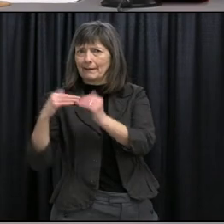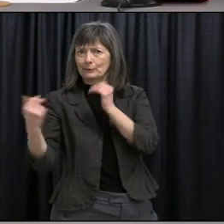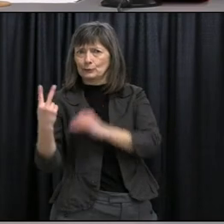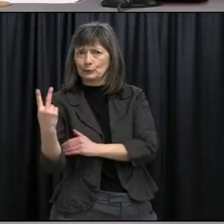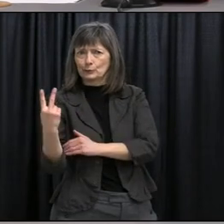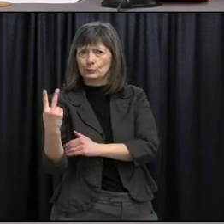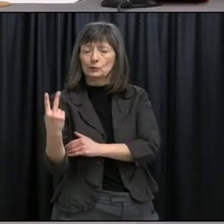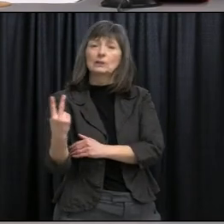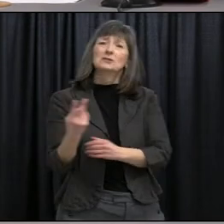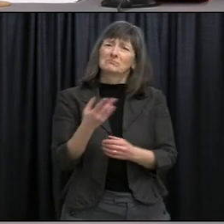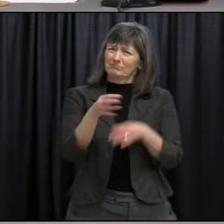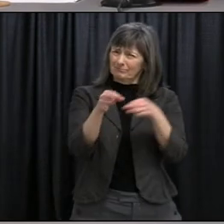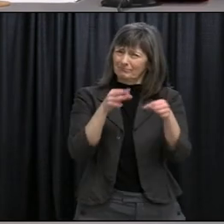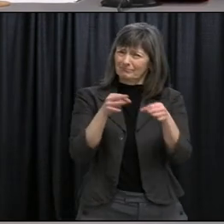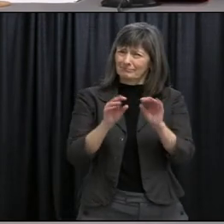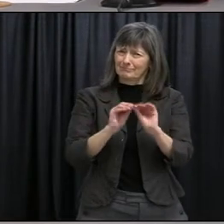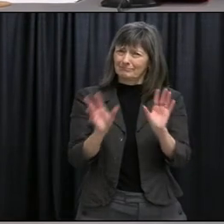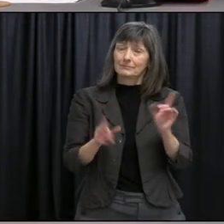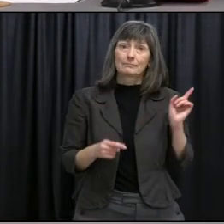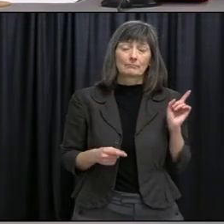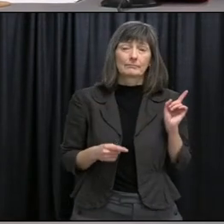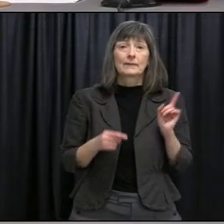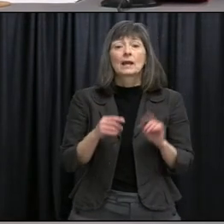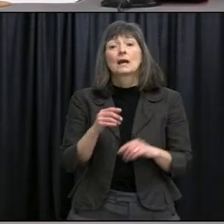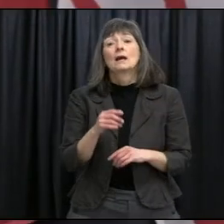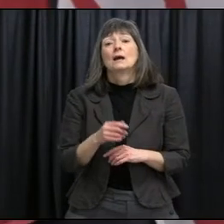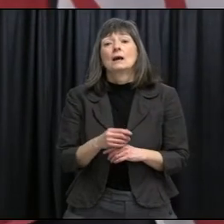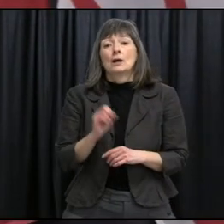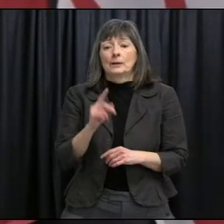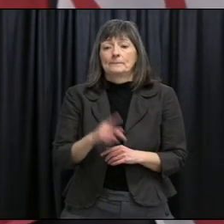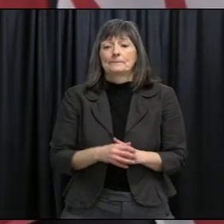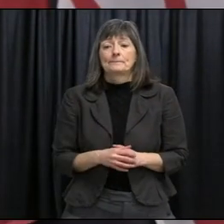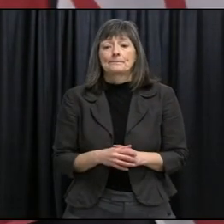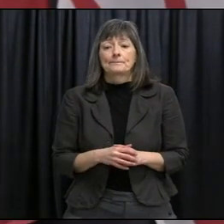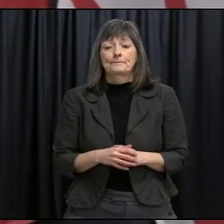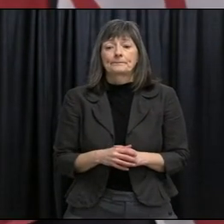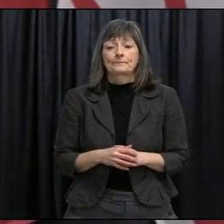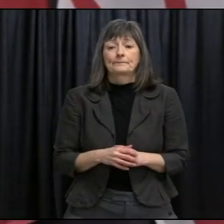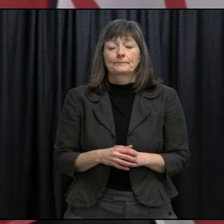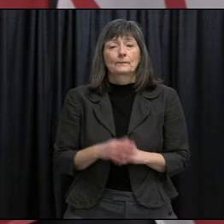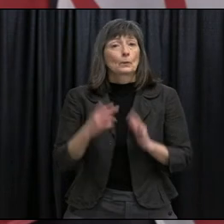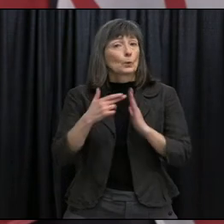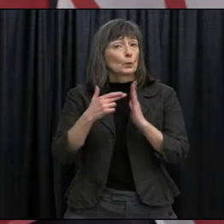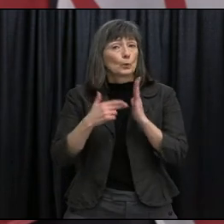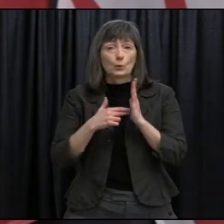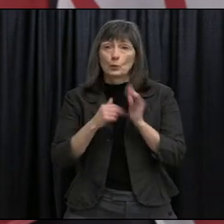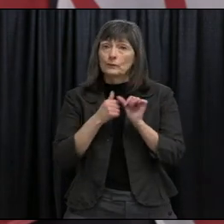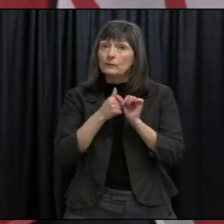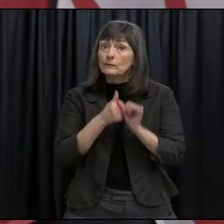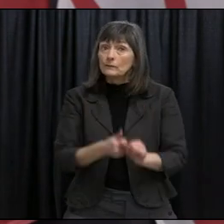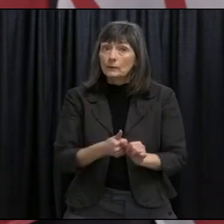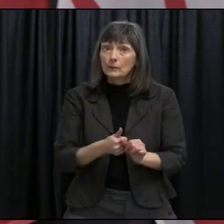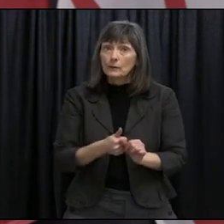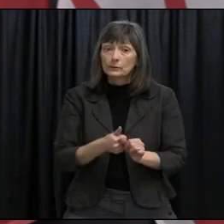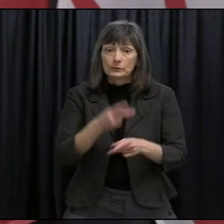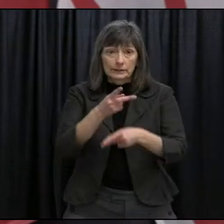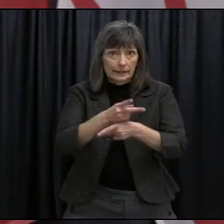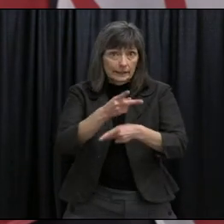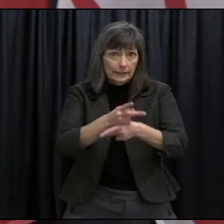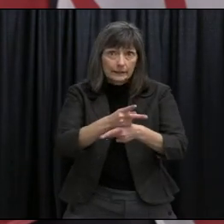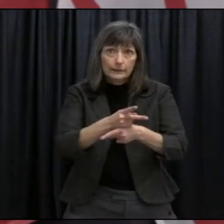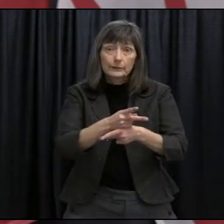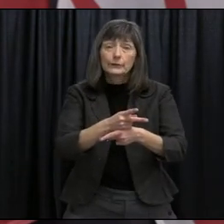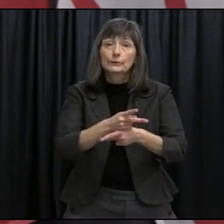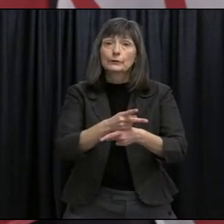Brian to expand on the answer that I provide, but the protocols that have to be followed in terms